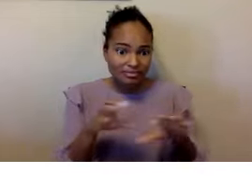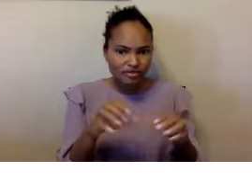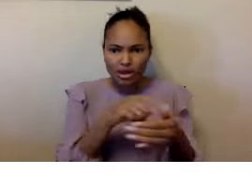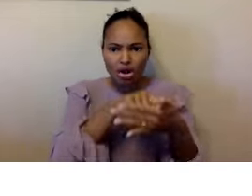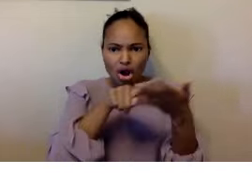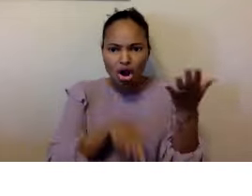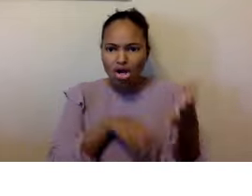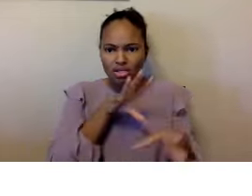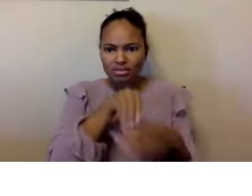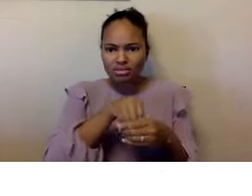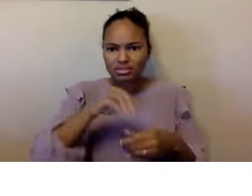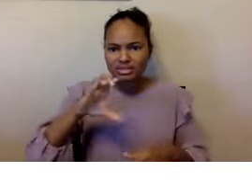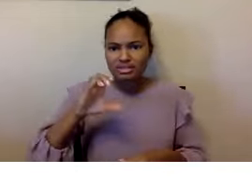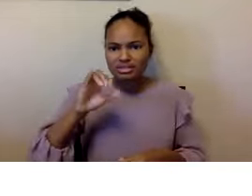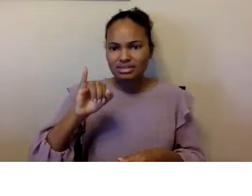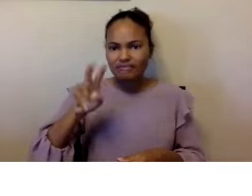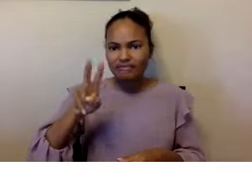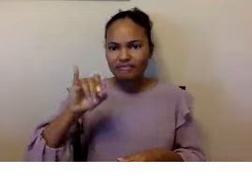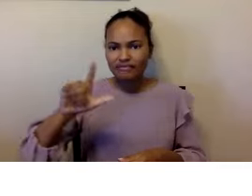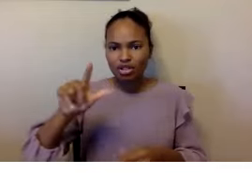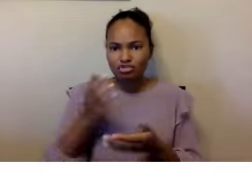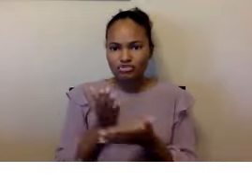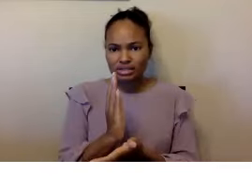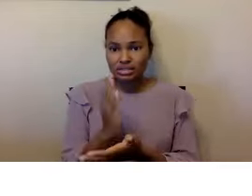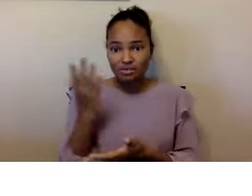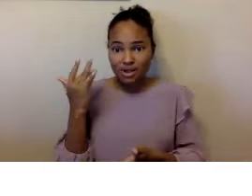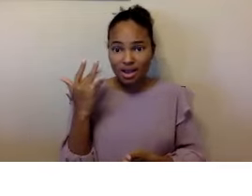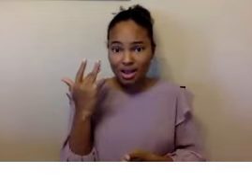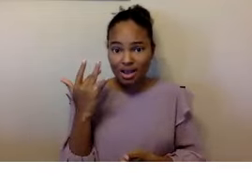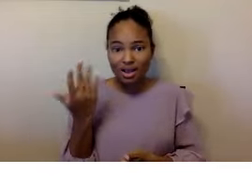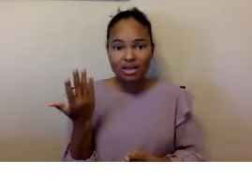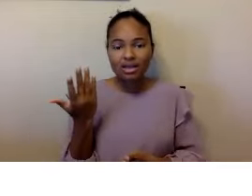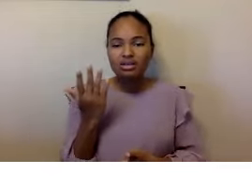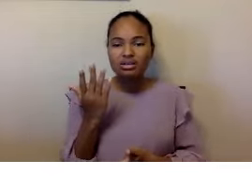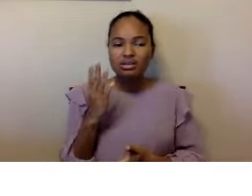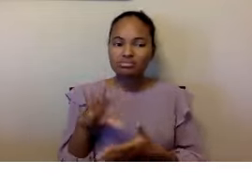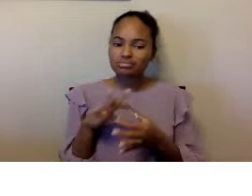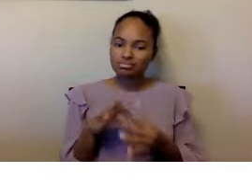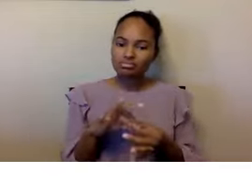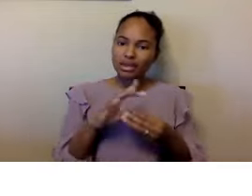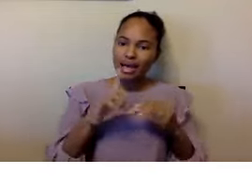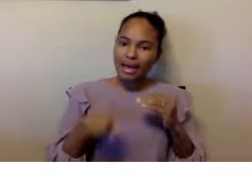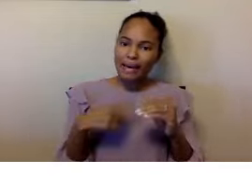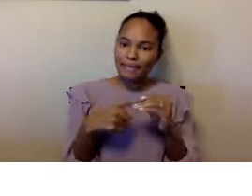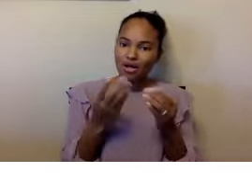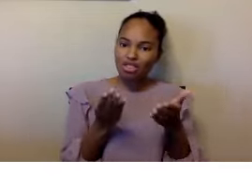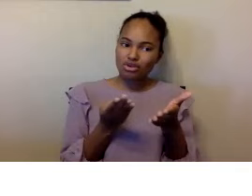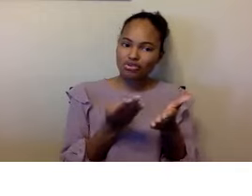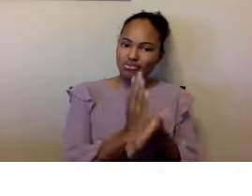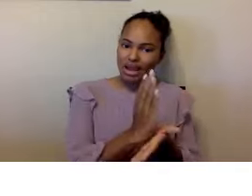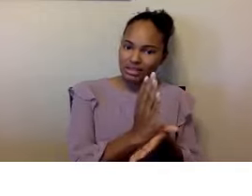movements, because at the end of the day, it's all about the right to